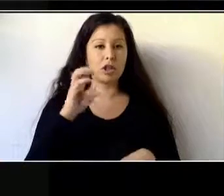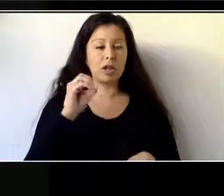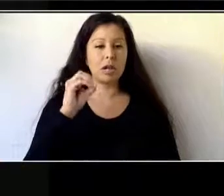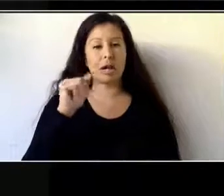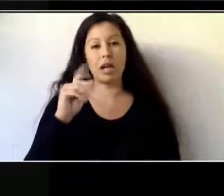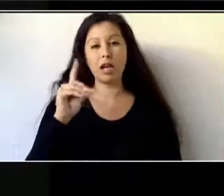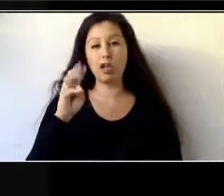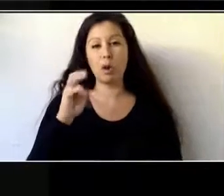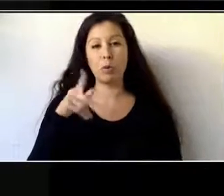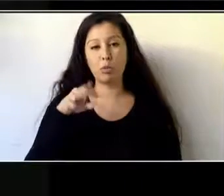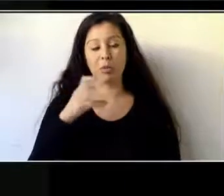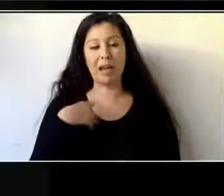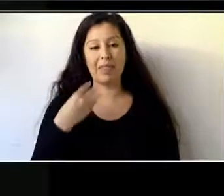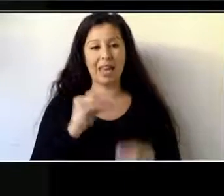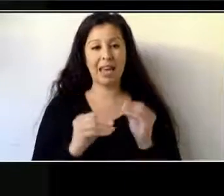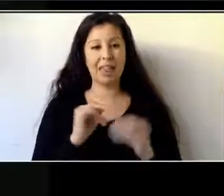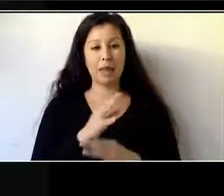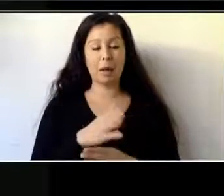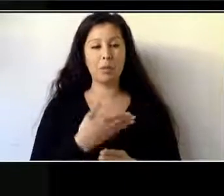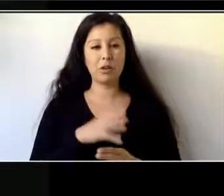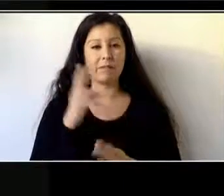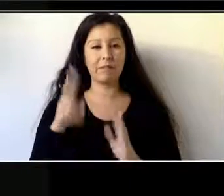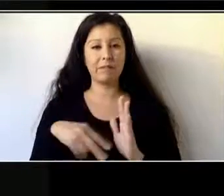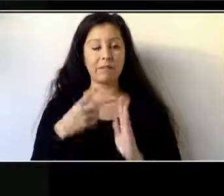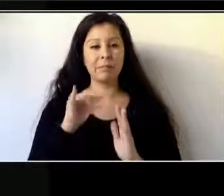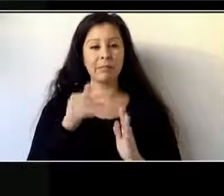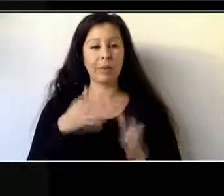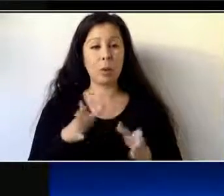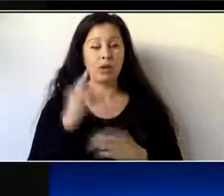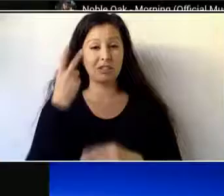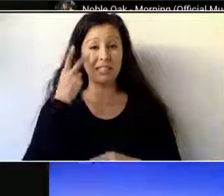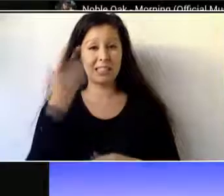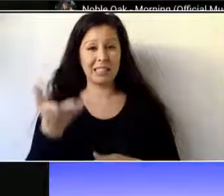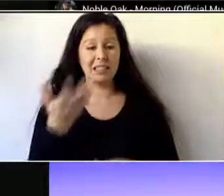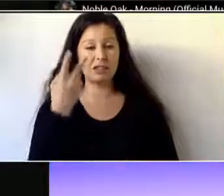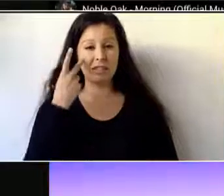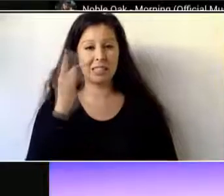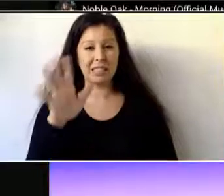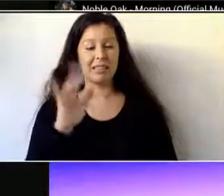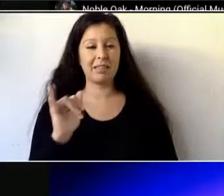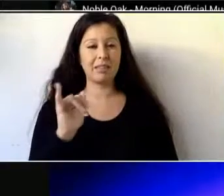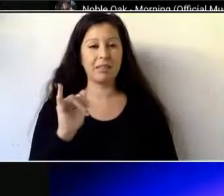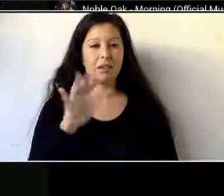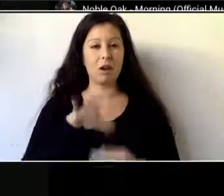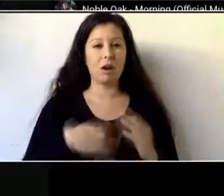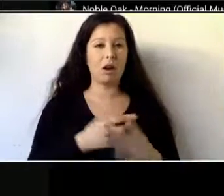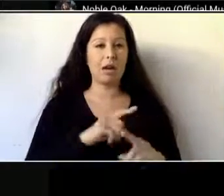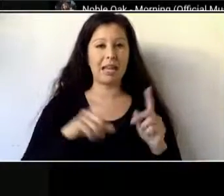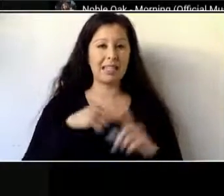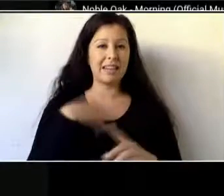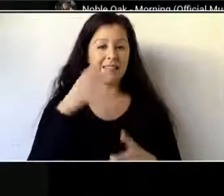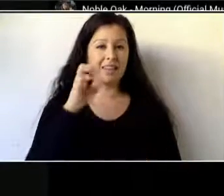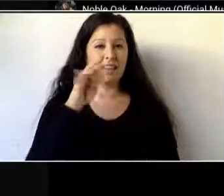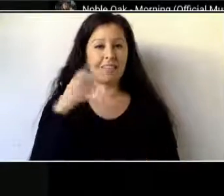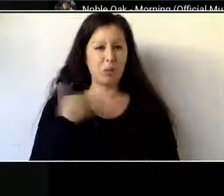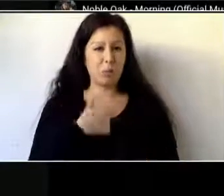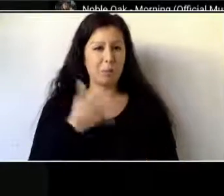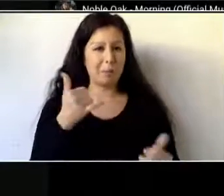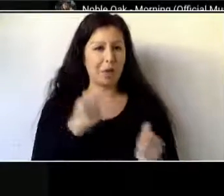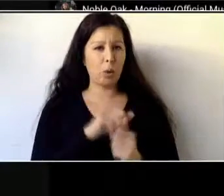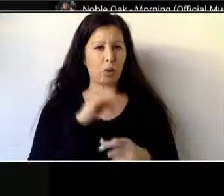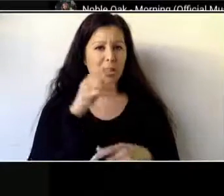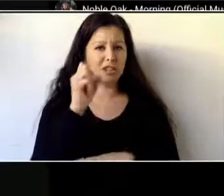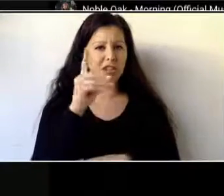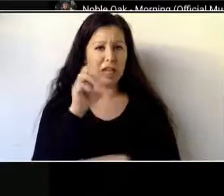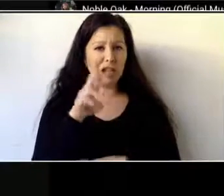and then edited the music video that way. So as you can see his like, you know, there's all these like different effects that we can play with the